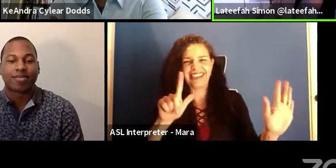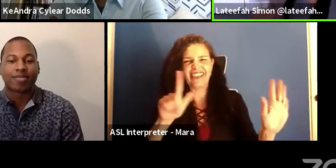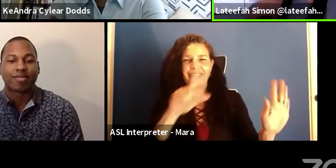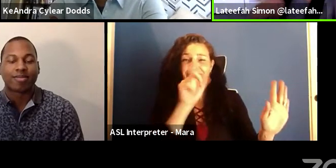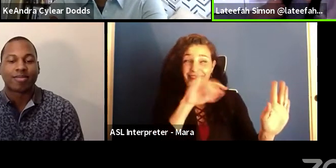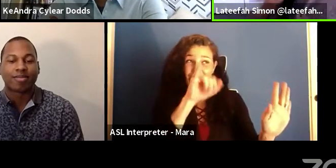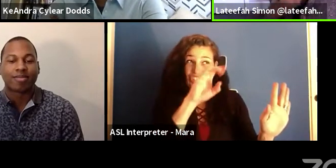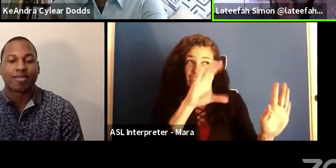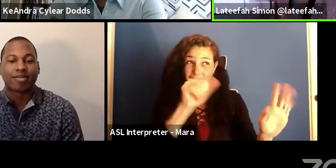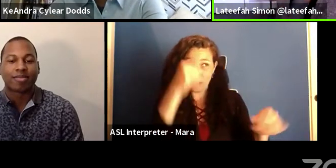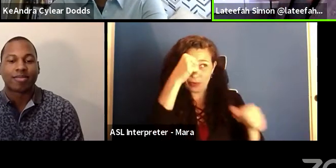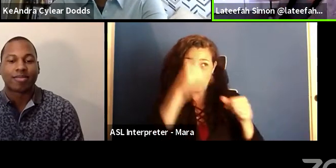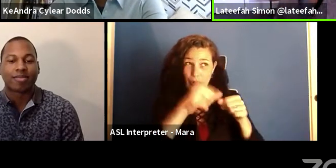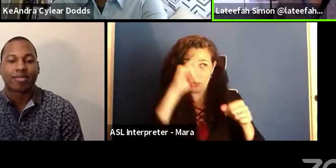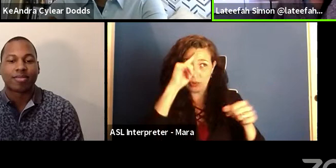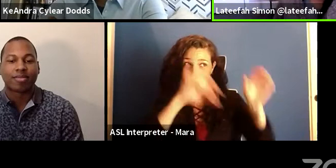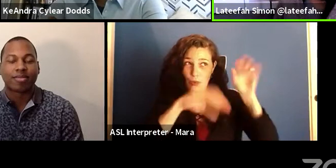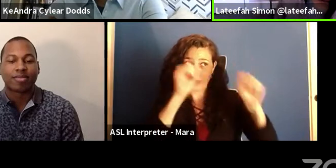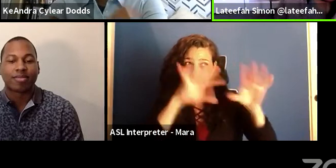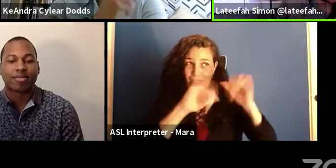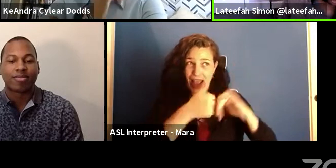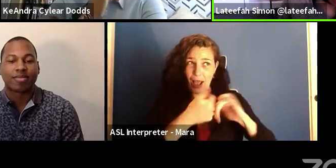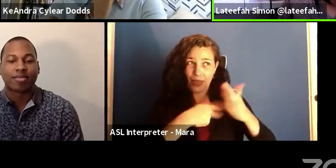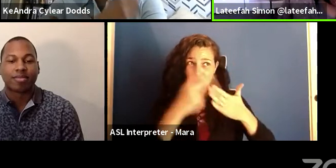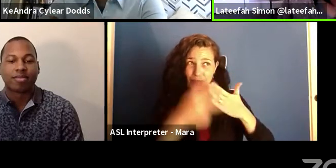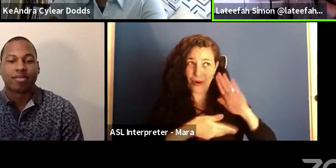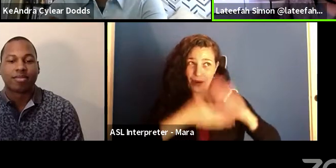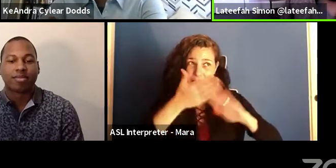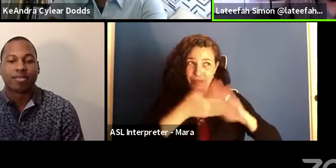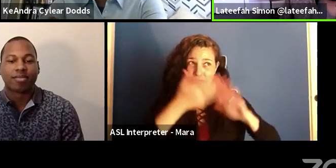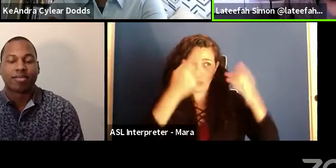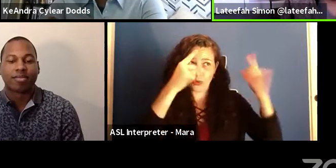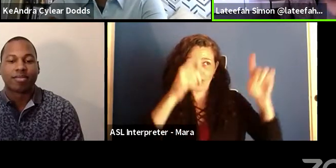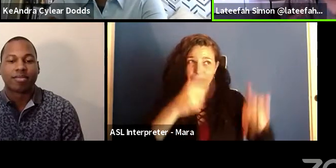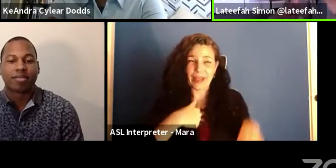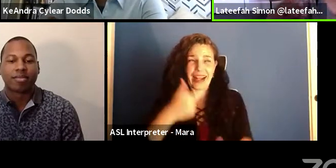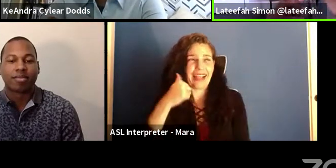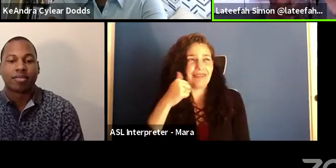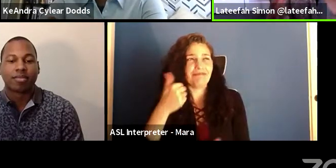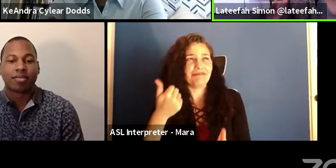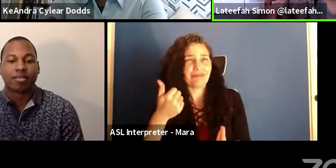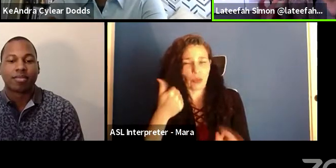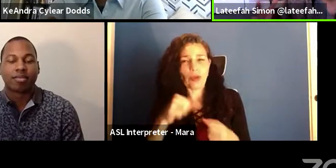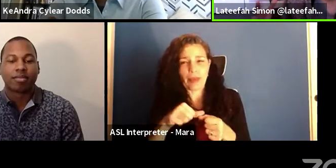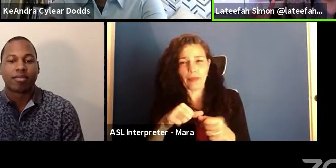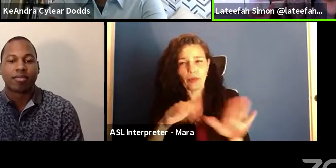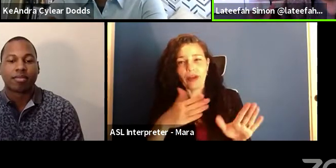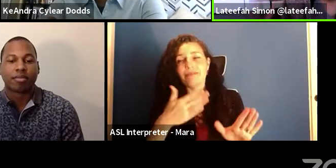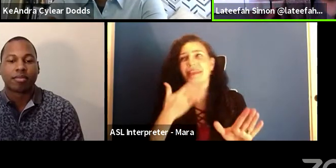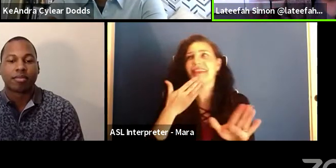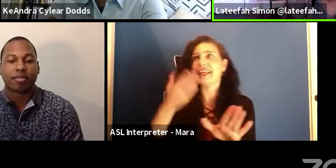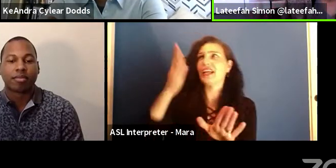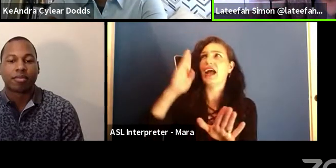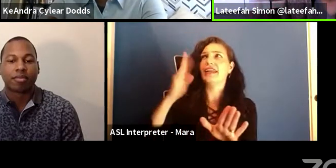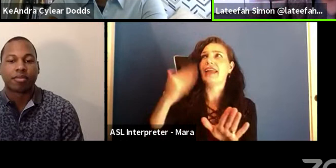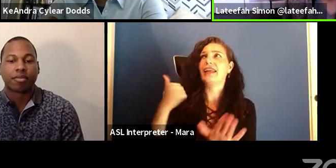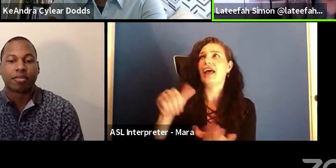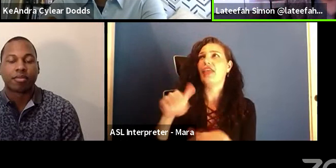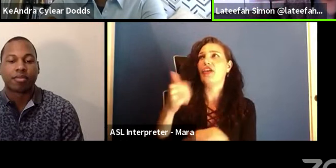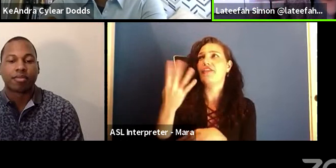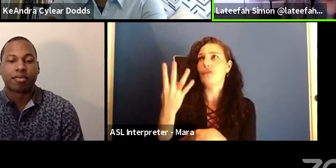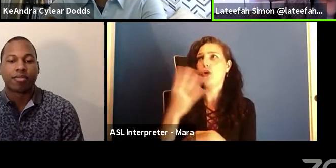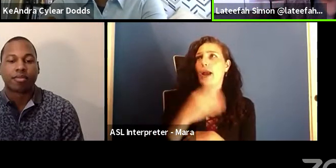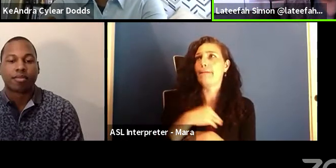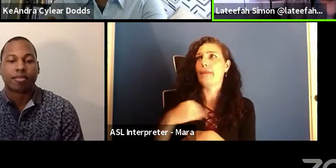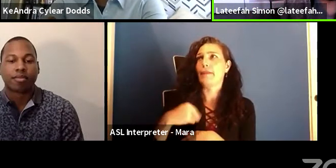how the program would work. Now I ran on this idea again, but needed, and thank God had other board members like Bevan Dufty,